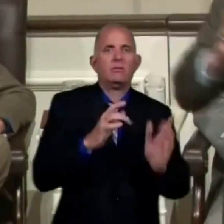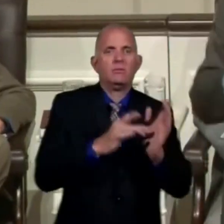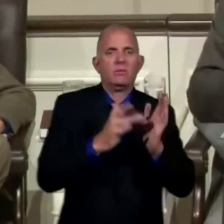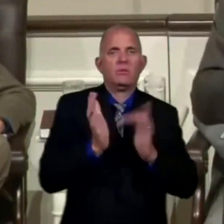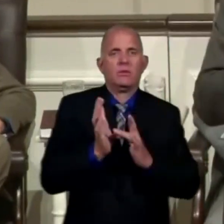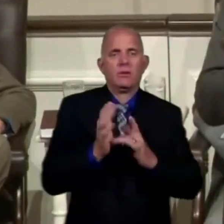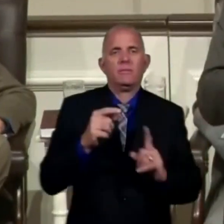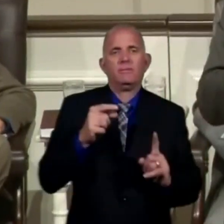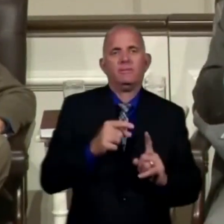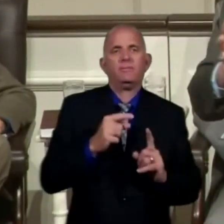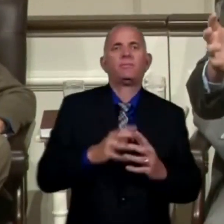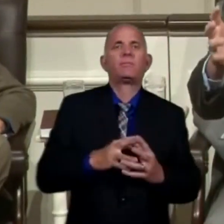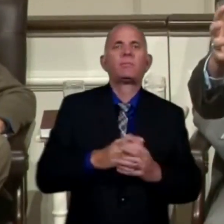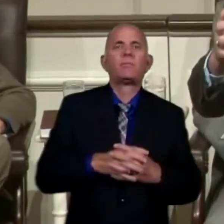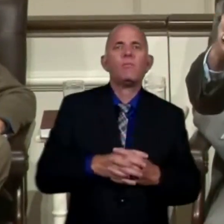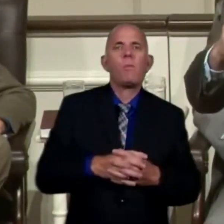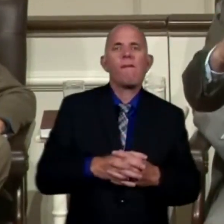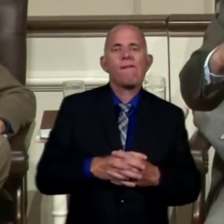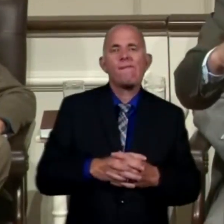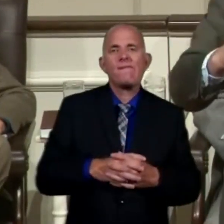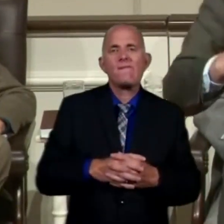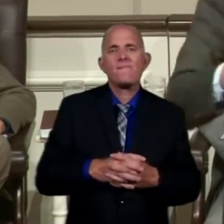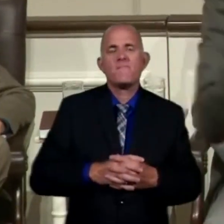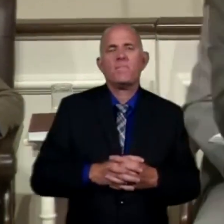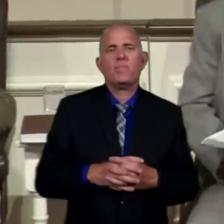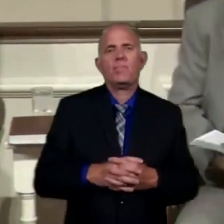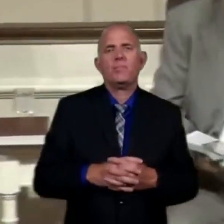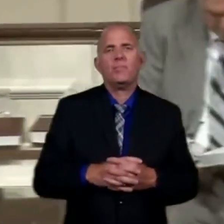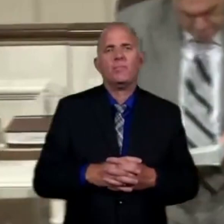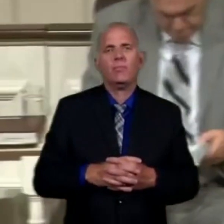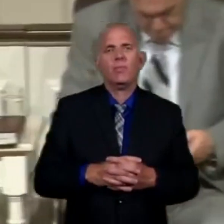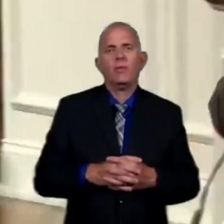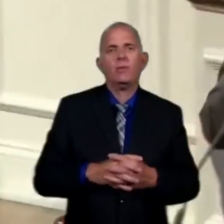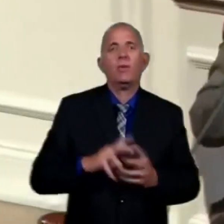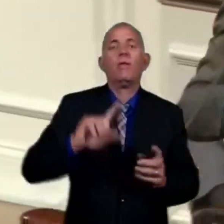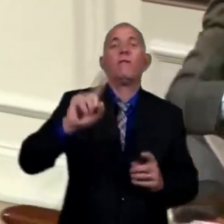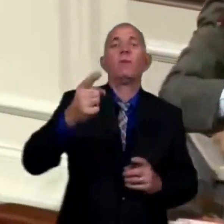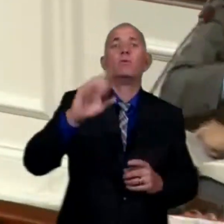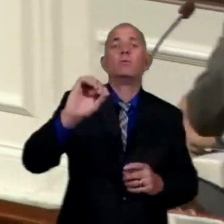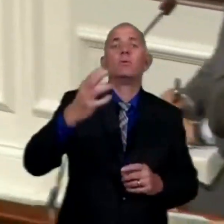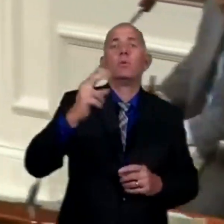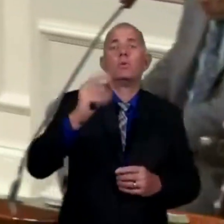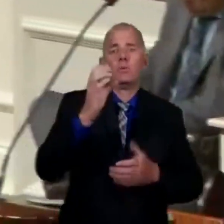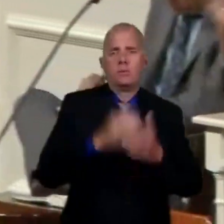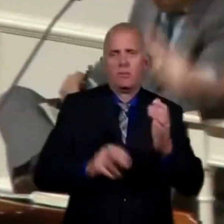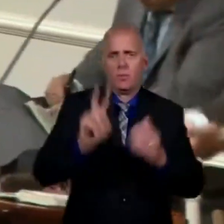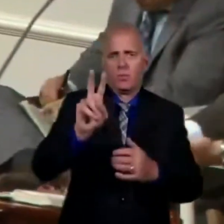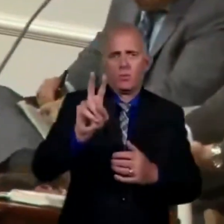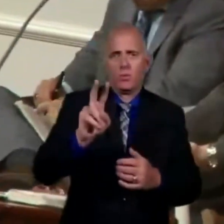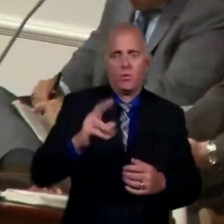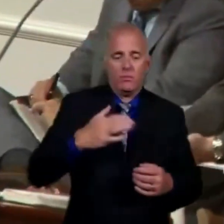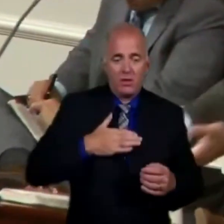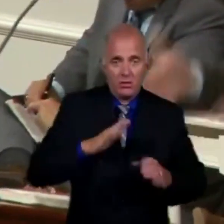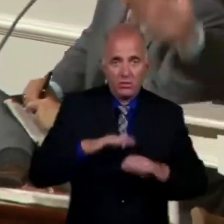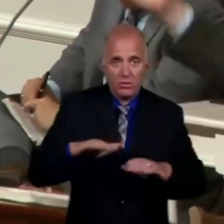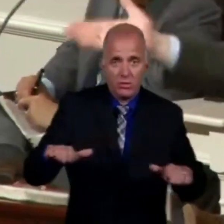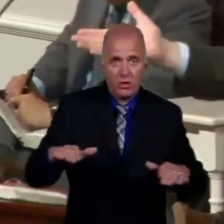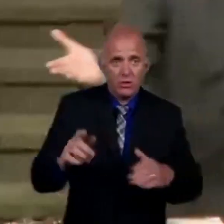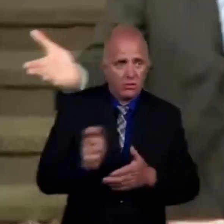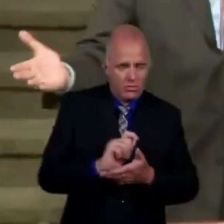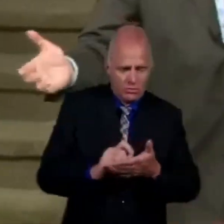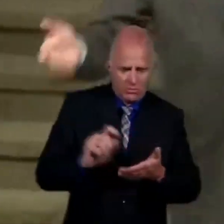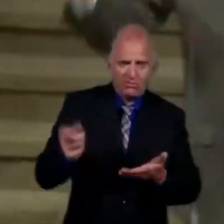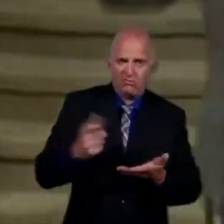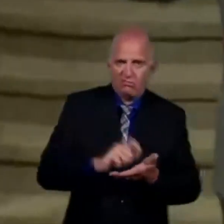The Bible says He's not only, in 1 John chapter 2, He says, my little children, I write these things unto you that you